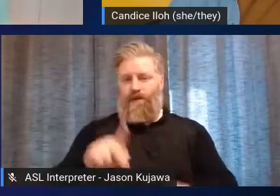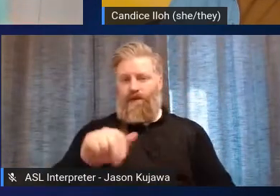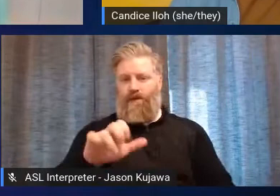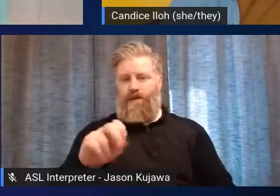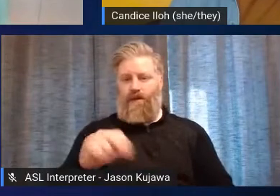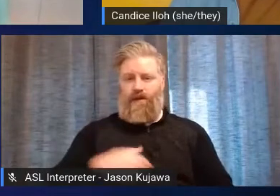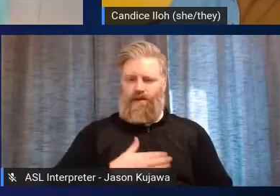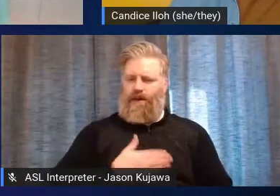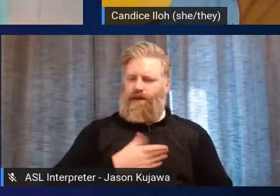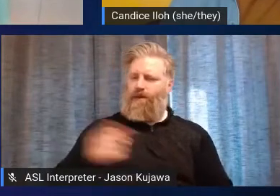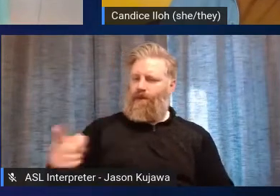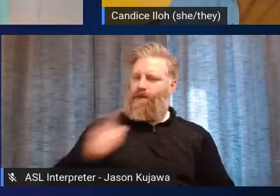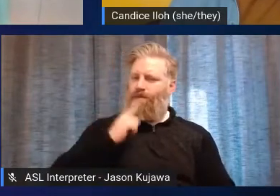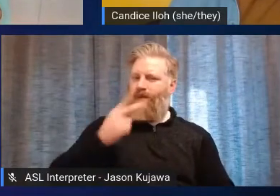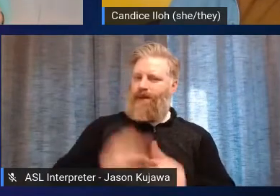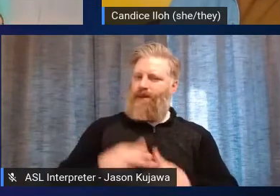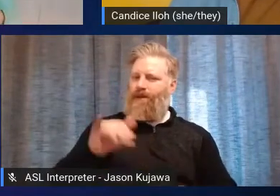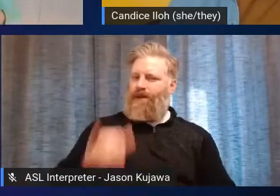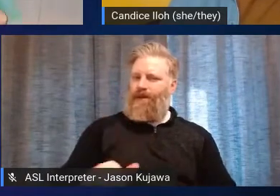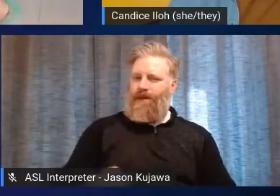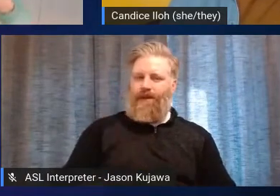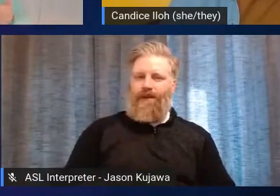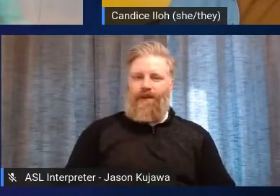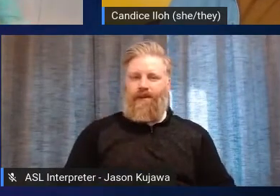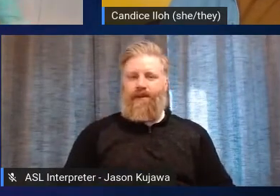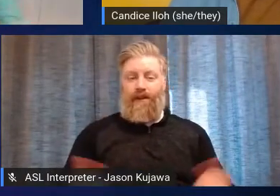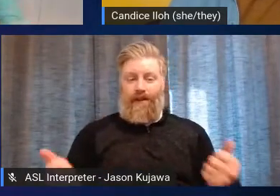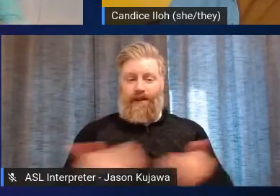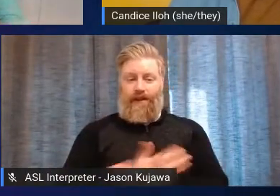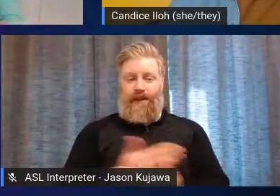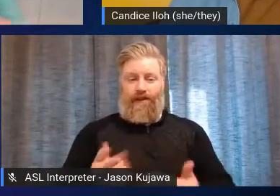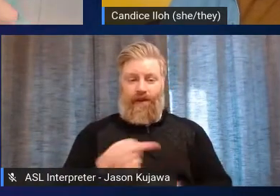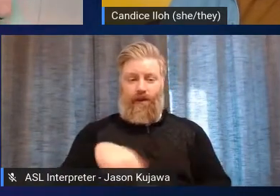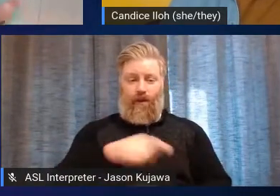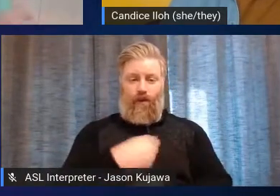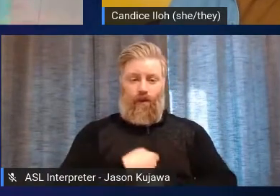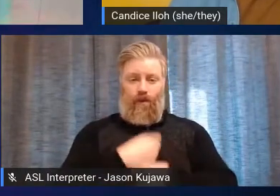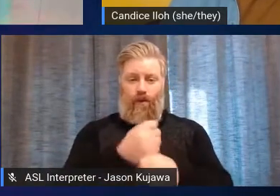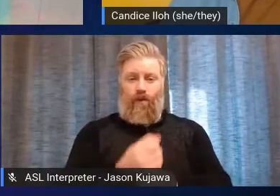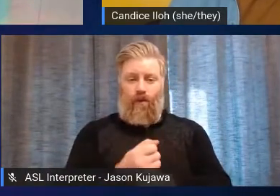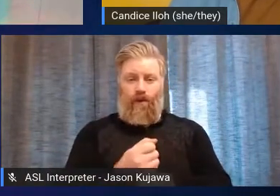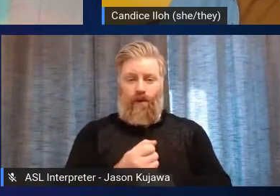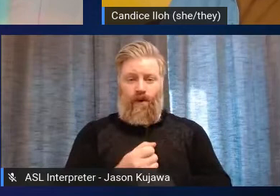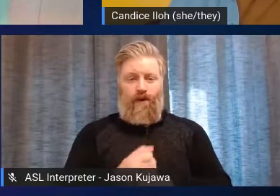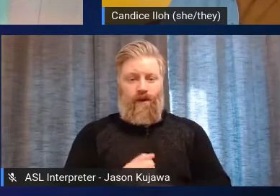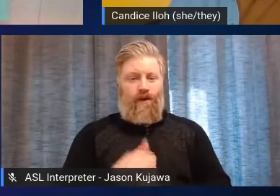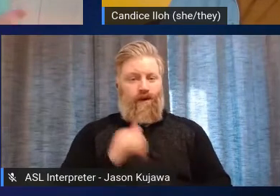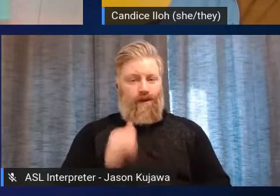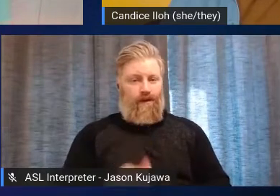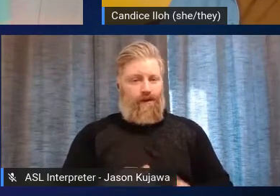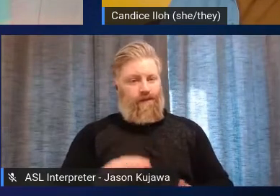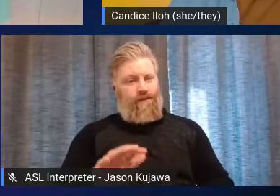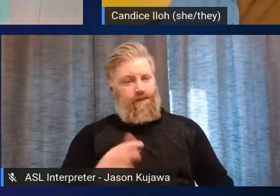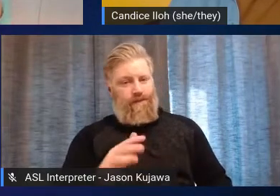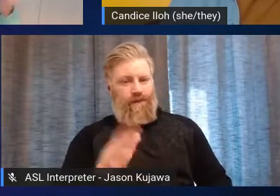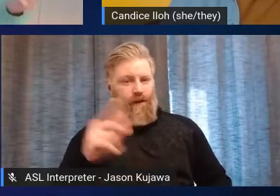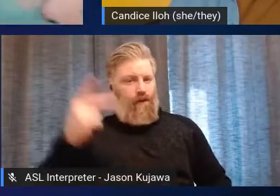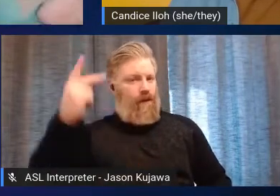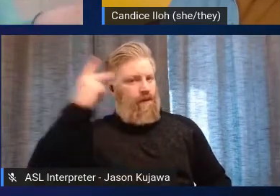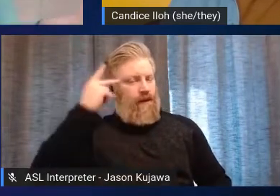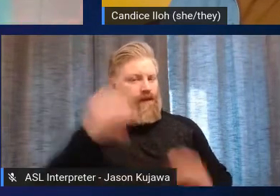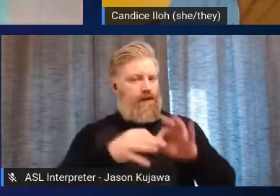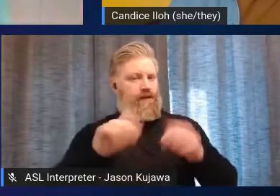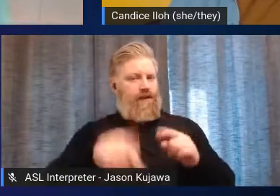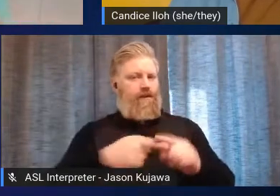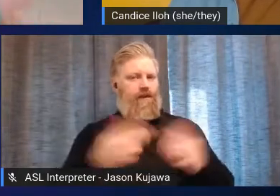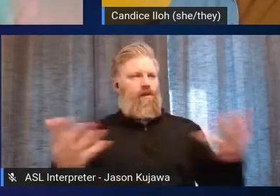up, that like everything that you create is kind of a political statement about what the world is or